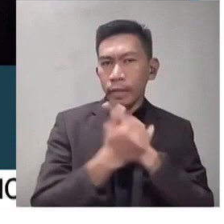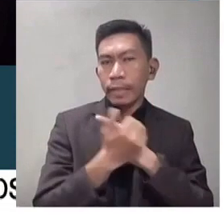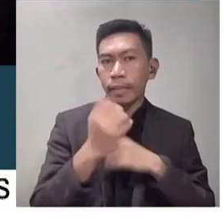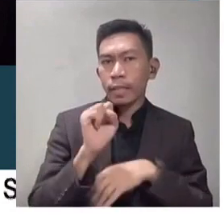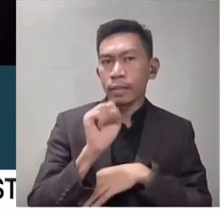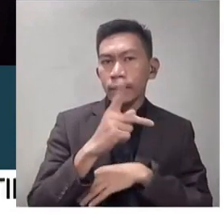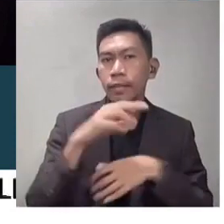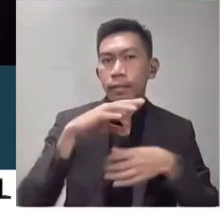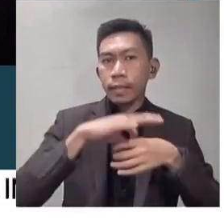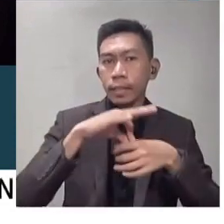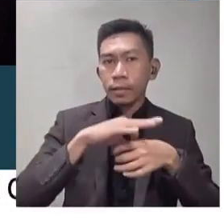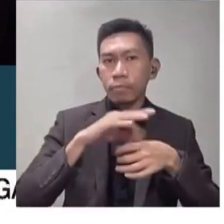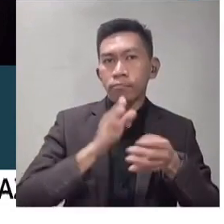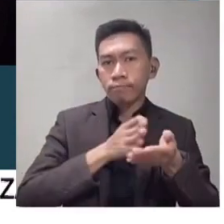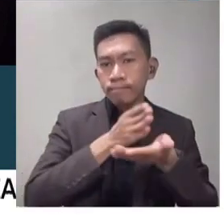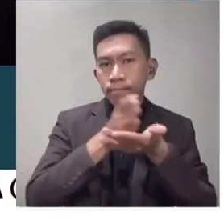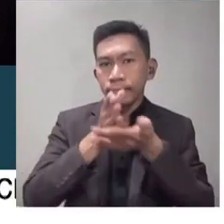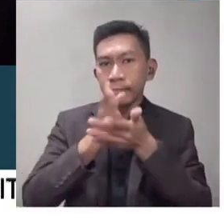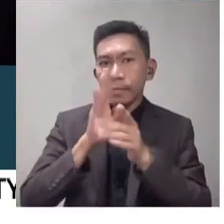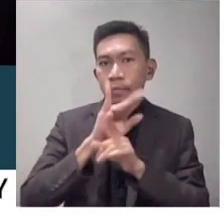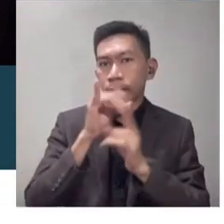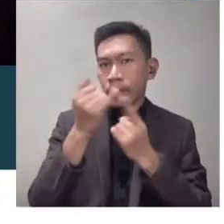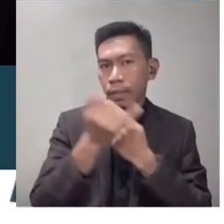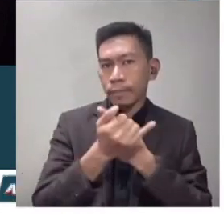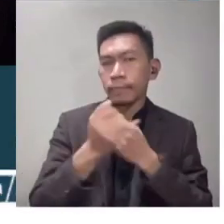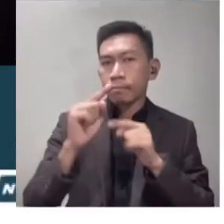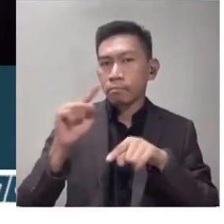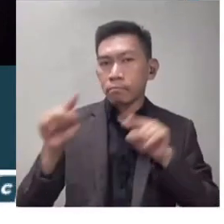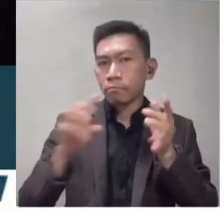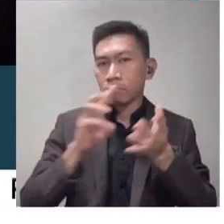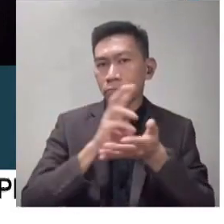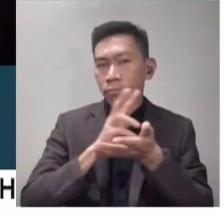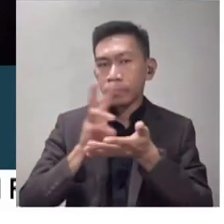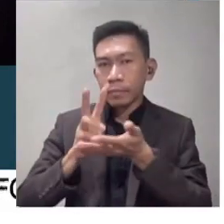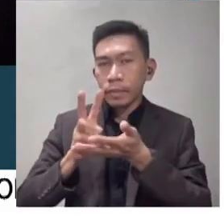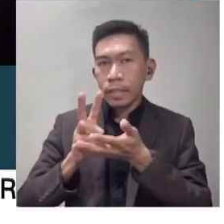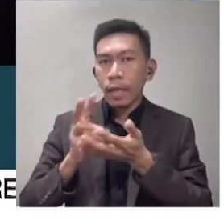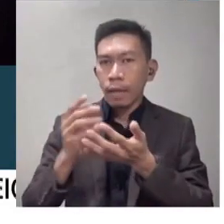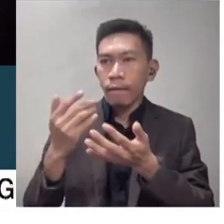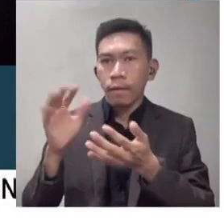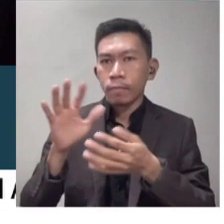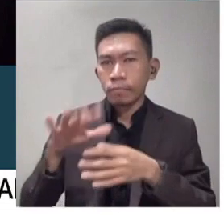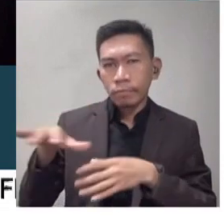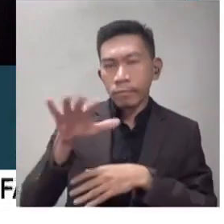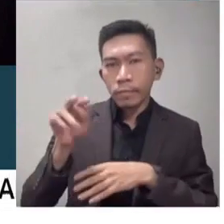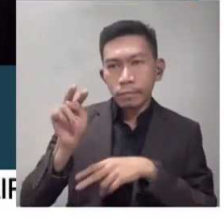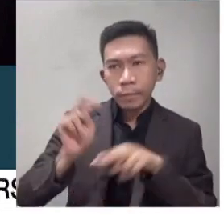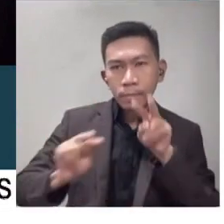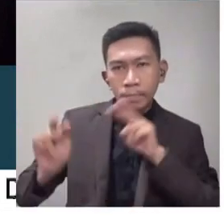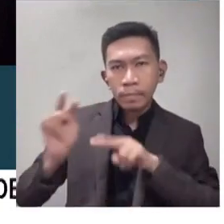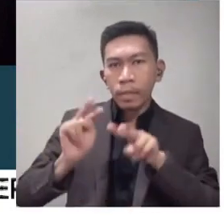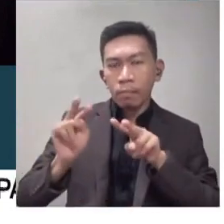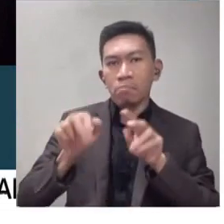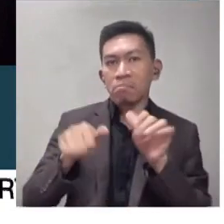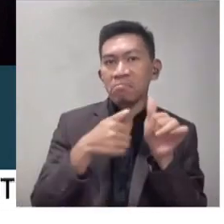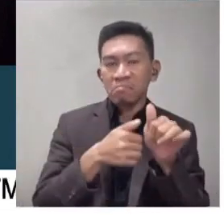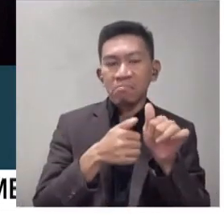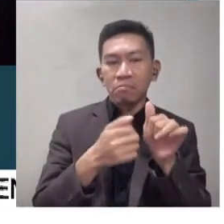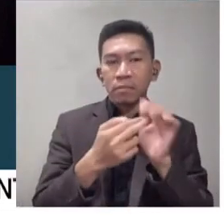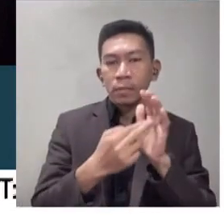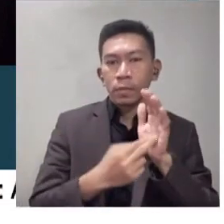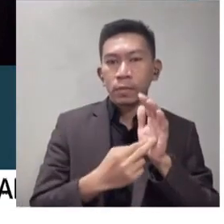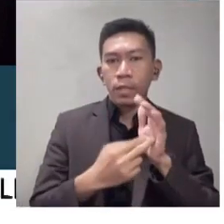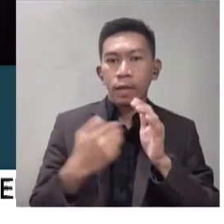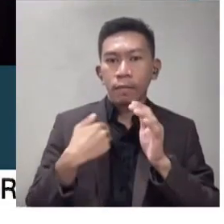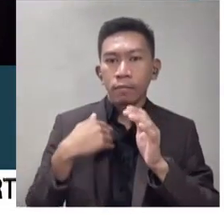barangays, and we are seeing compliance in terms of candidates, the way they campaign, the campaign materials.